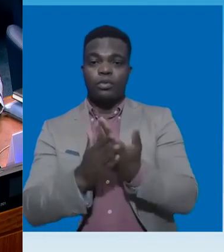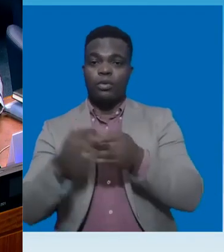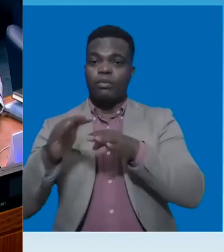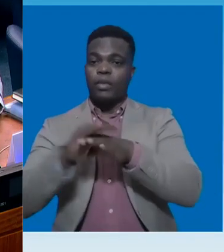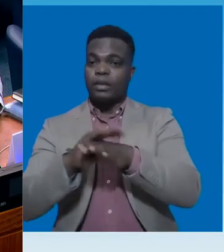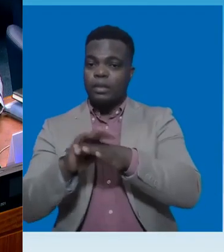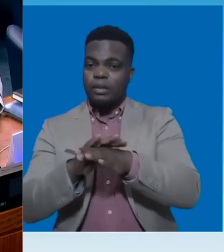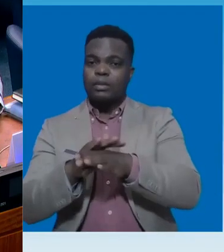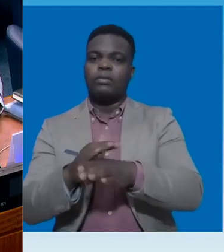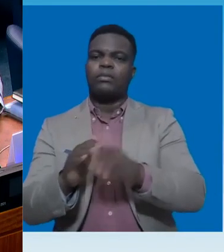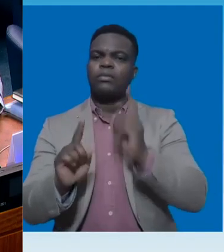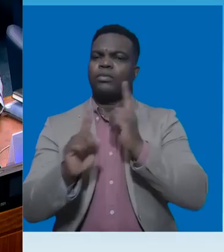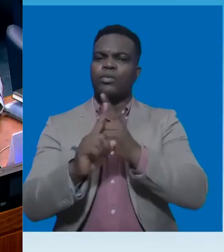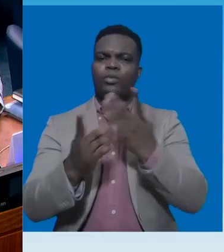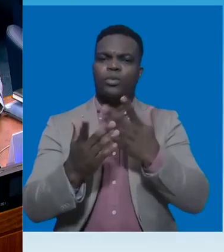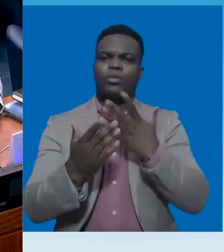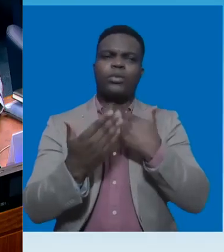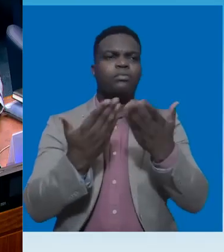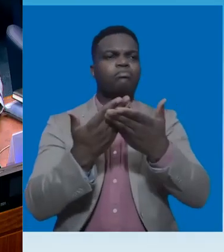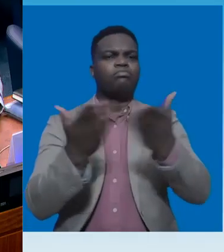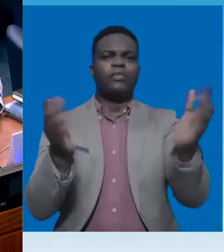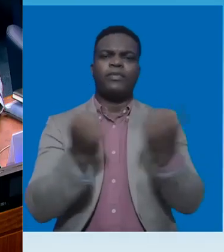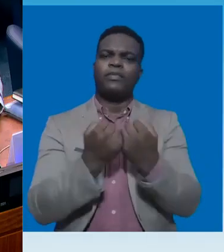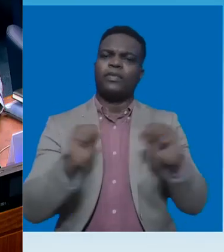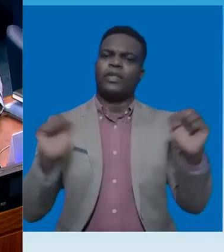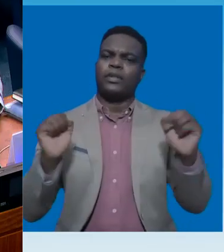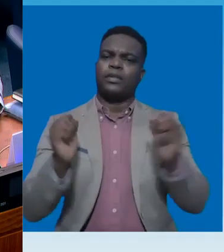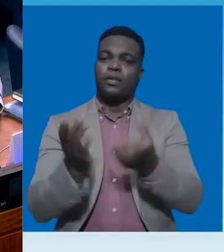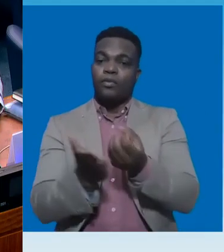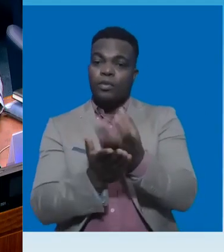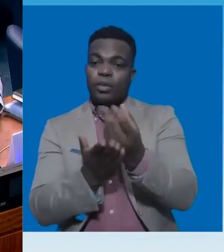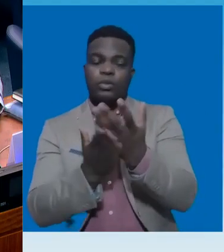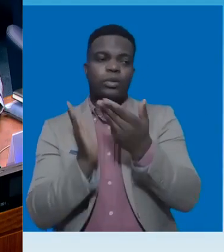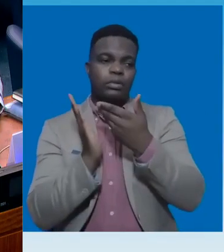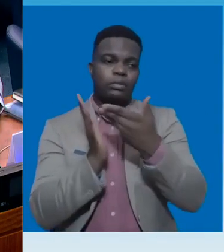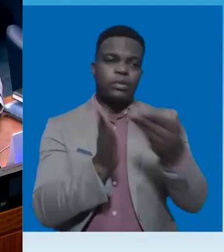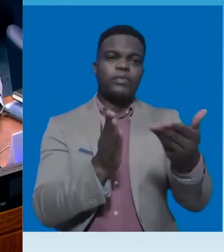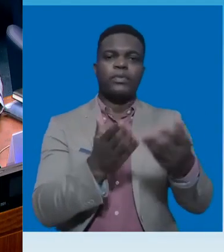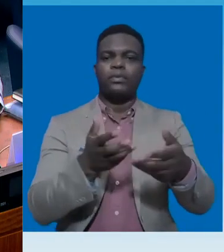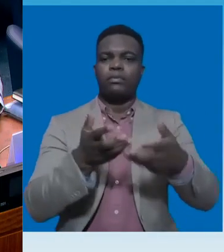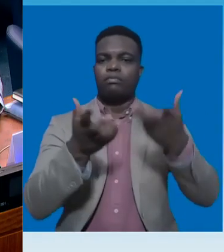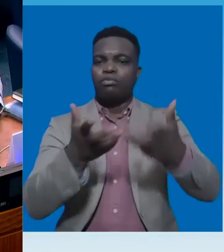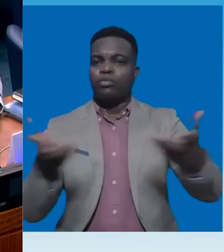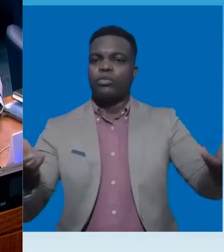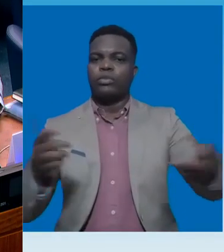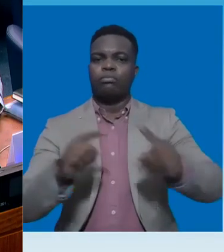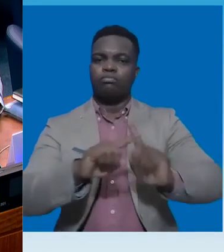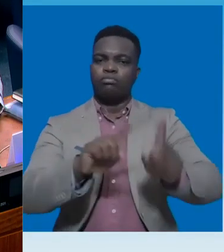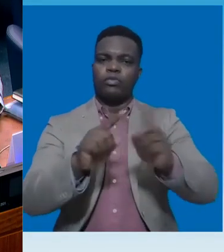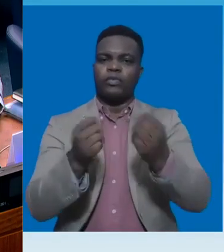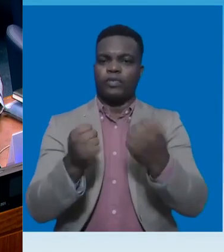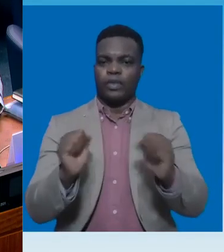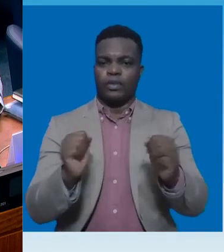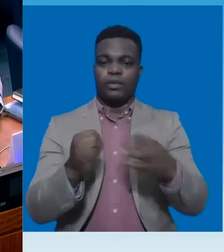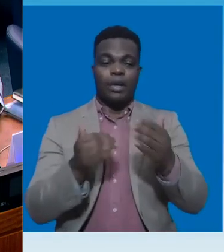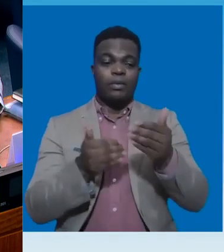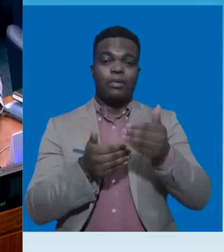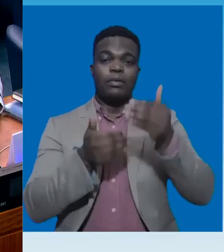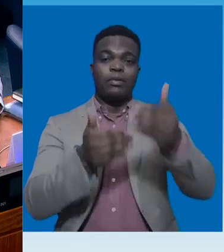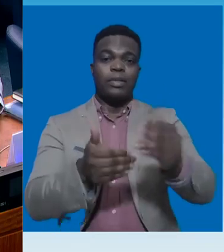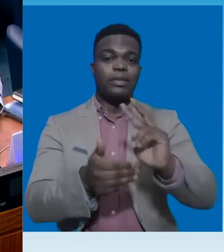2 phases of 3-year campaign on the promotion of employment for people with disabilities were